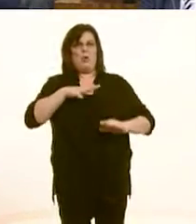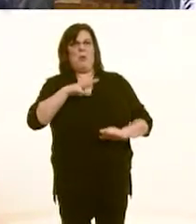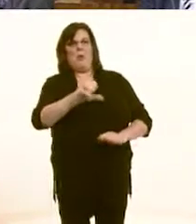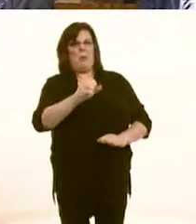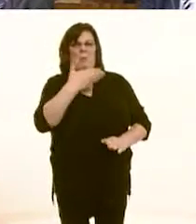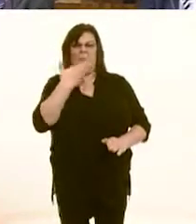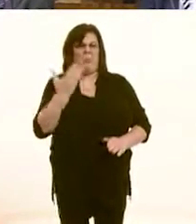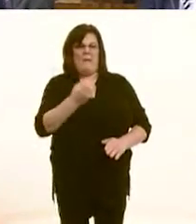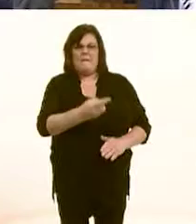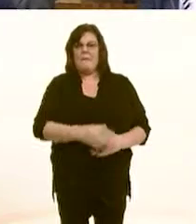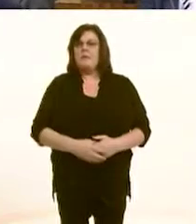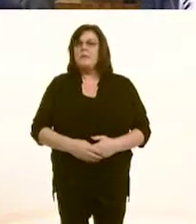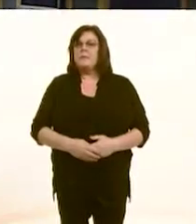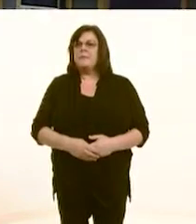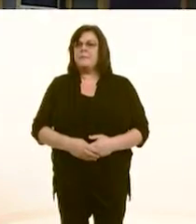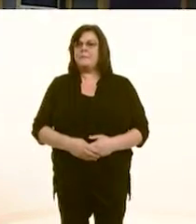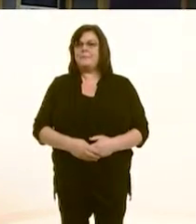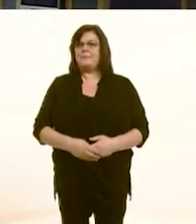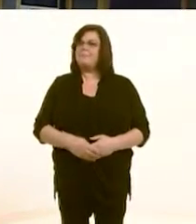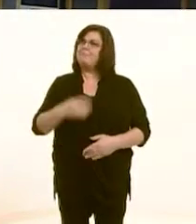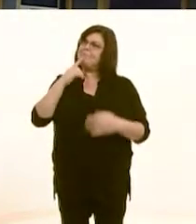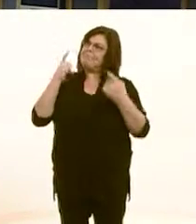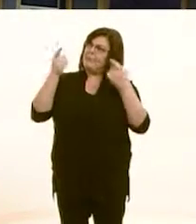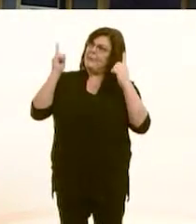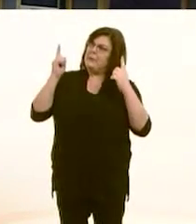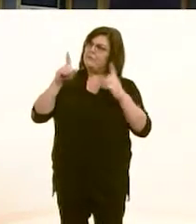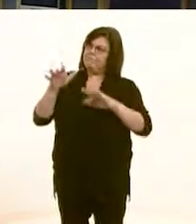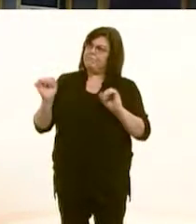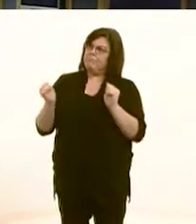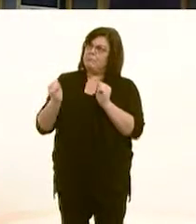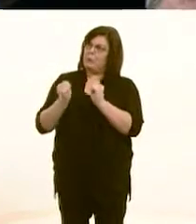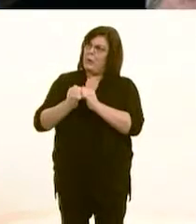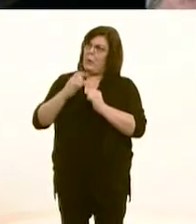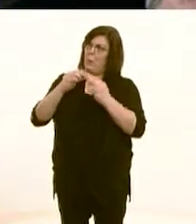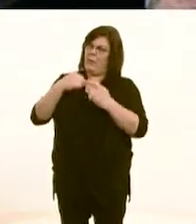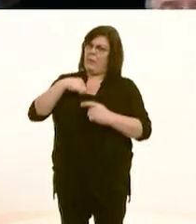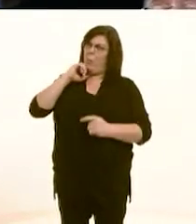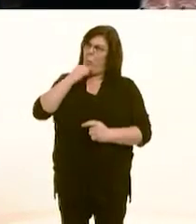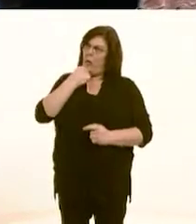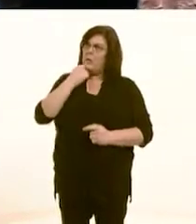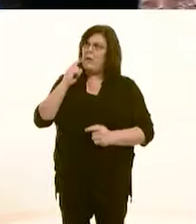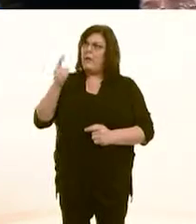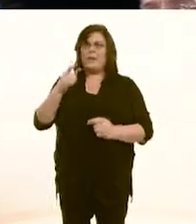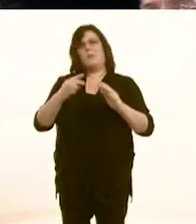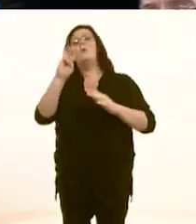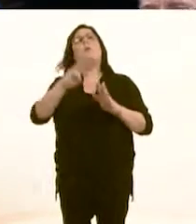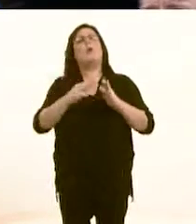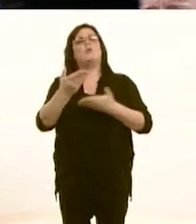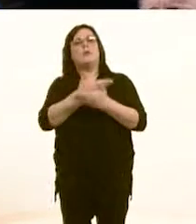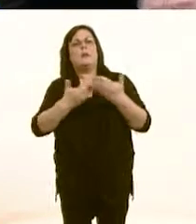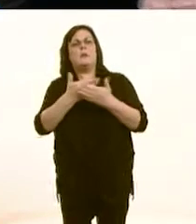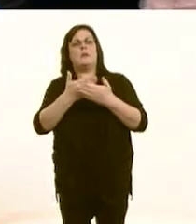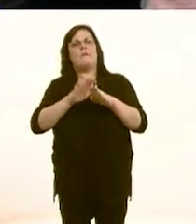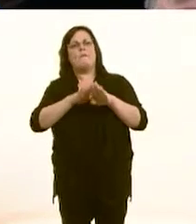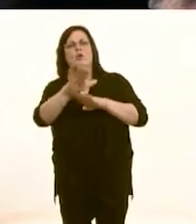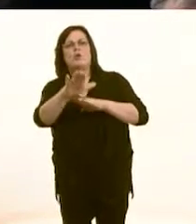Parrott. First Minister, would you agree with me that one of the key things to ensure that the Welsh economy is secure in the future